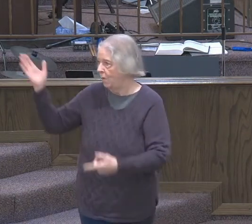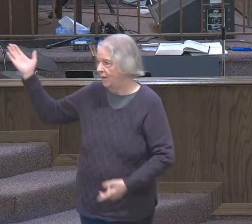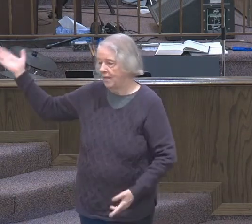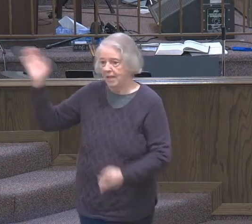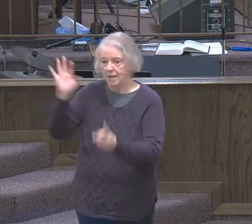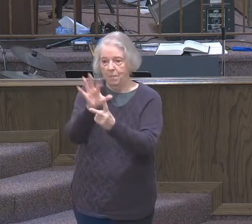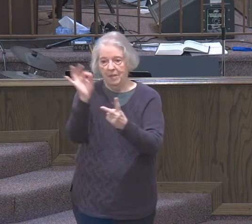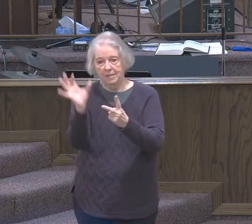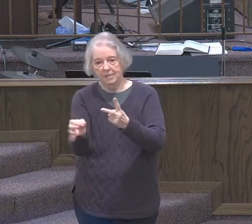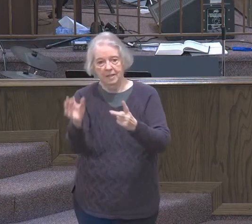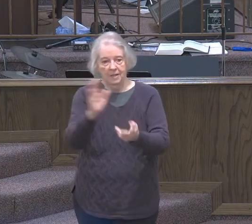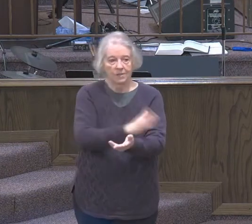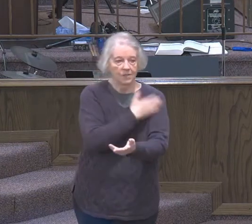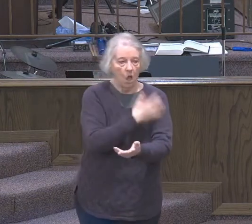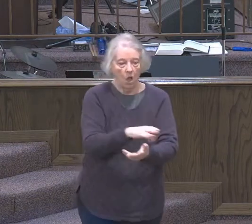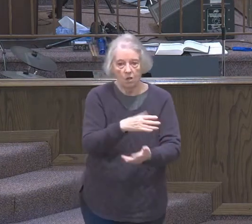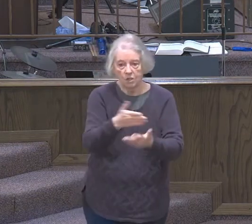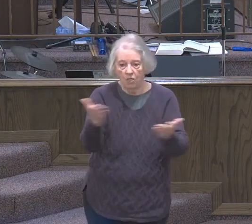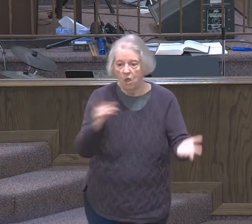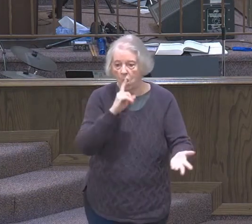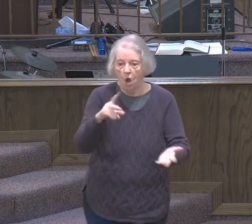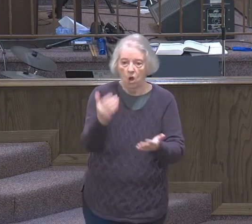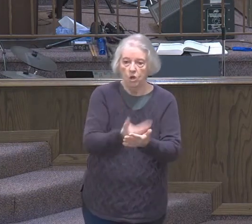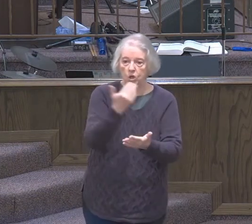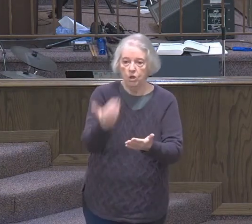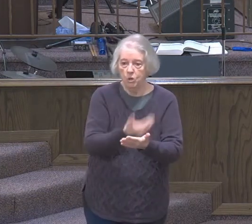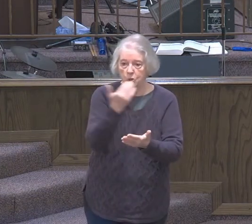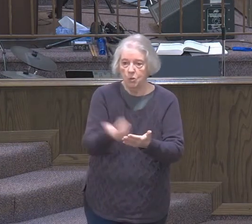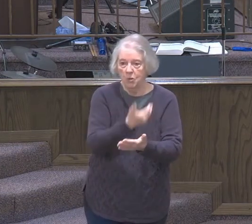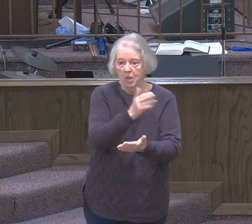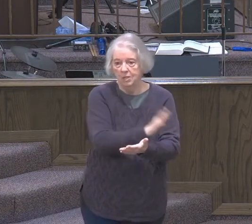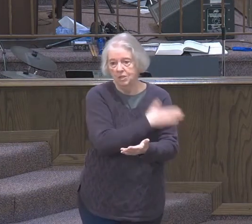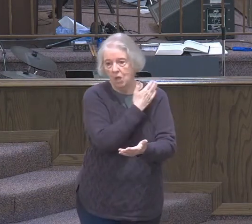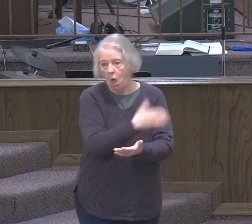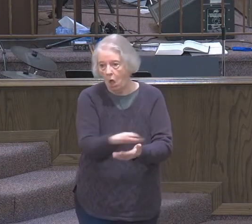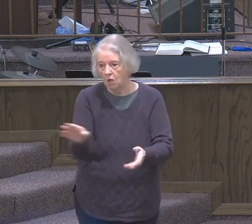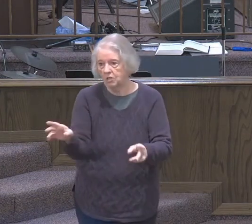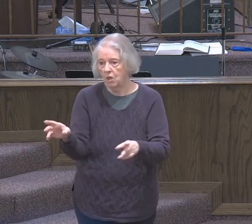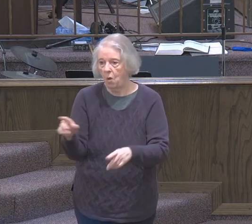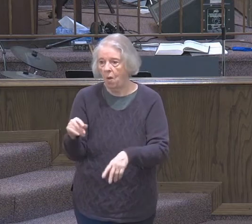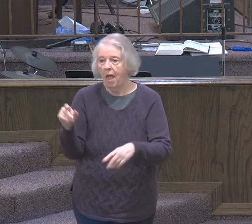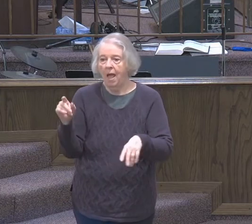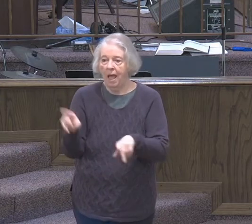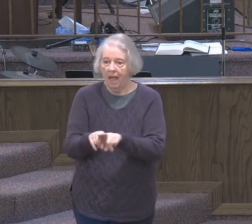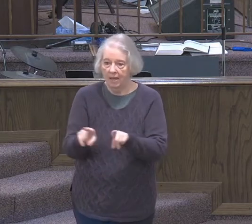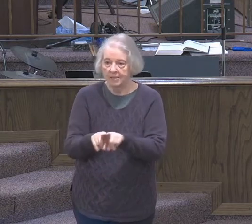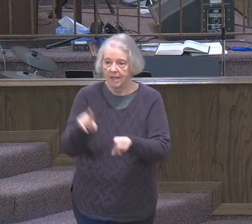sometimes there's some new ones that they have to learn, and so as they have to learn them,